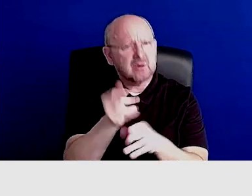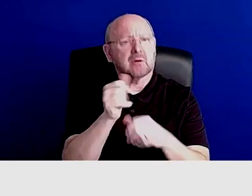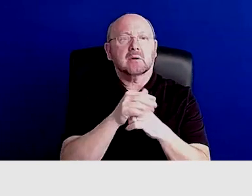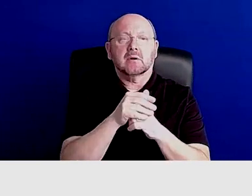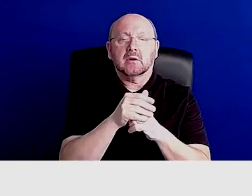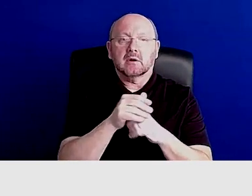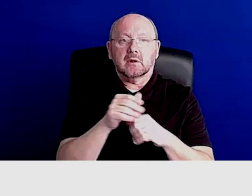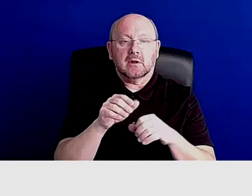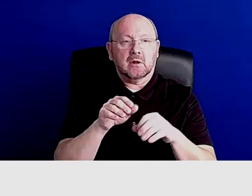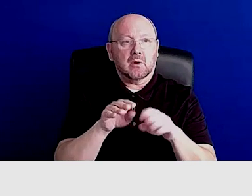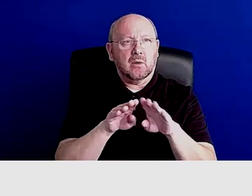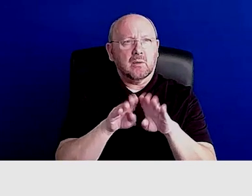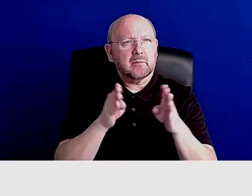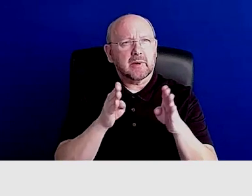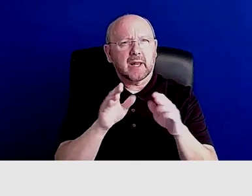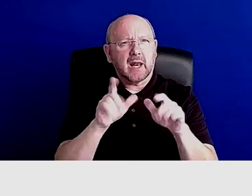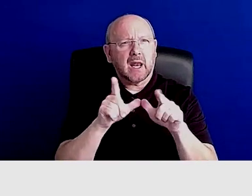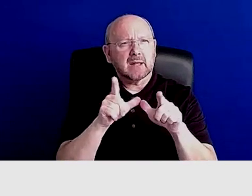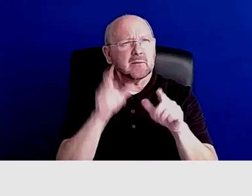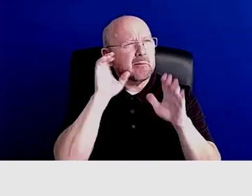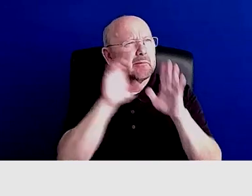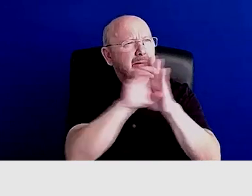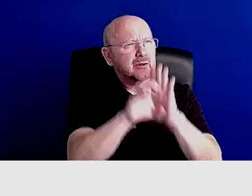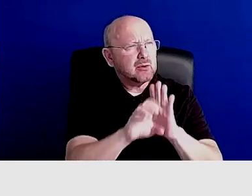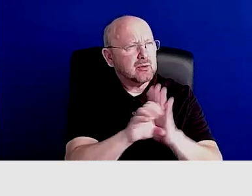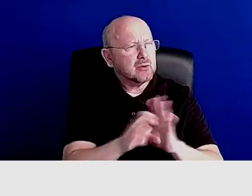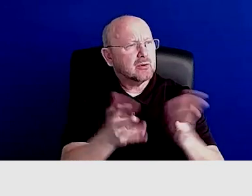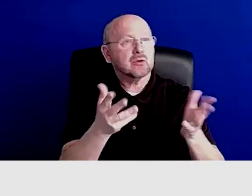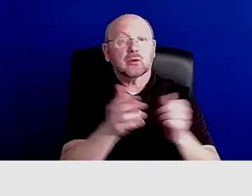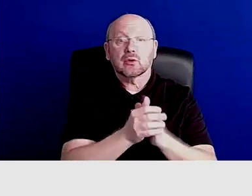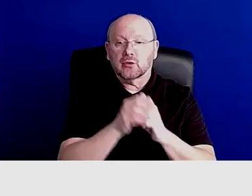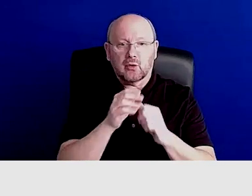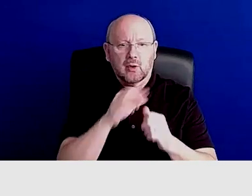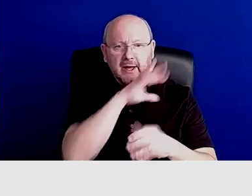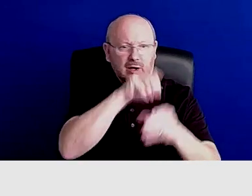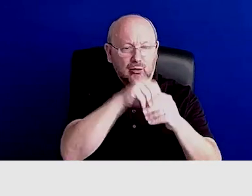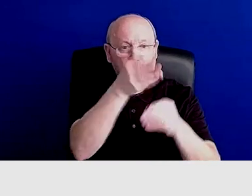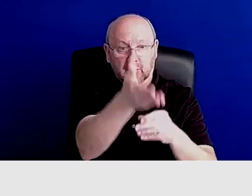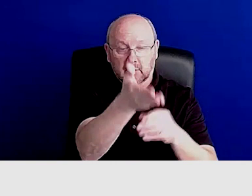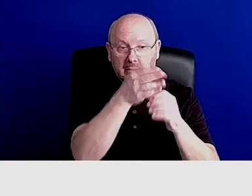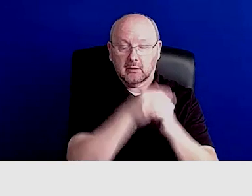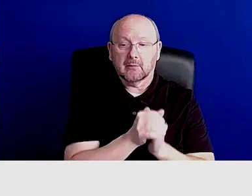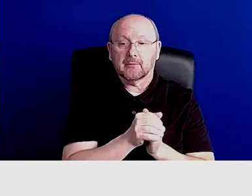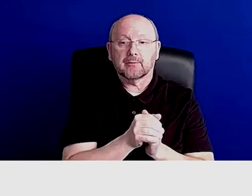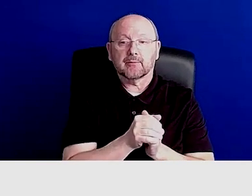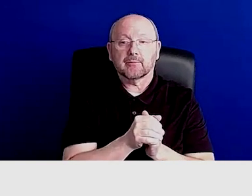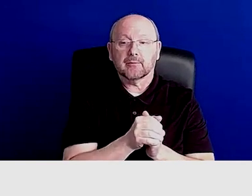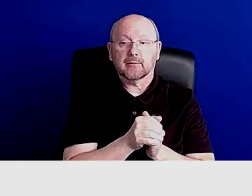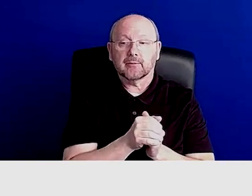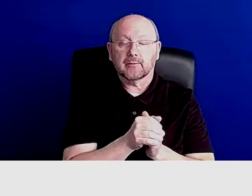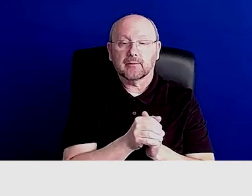licensed pictures. It's like, looks kind of nice. And like the formatting all the same. Took me like